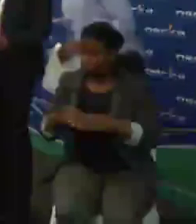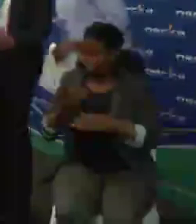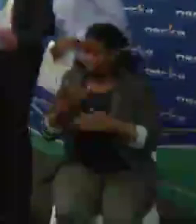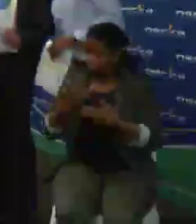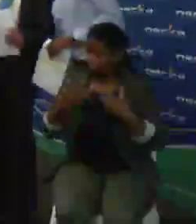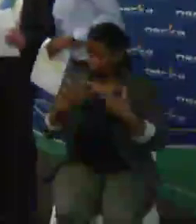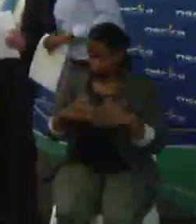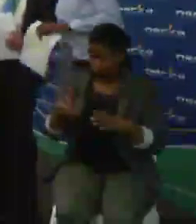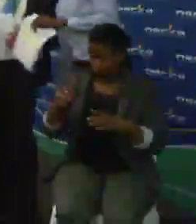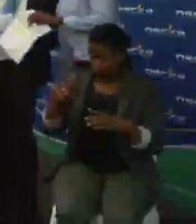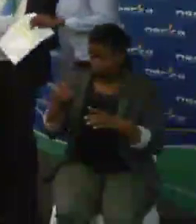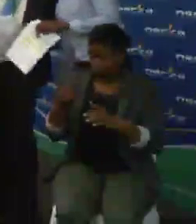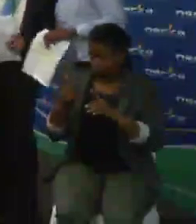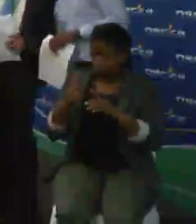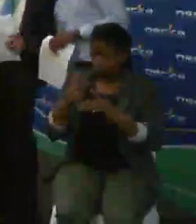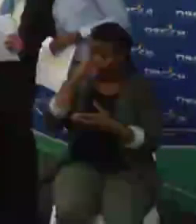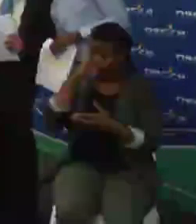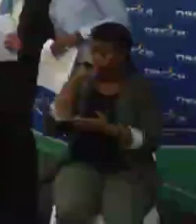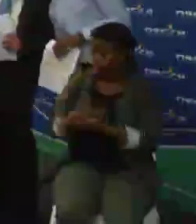first decision.